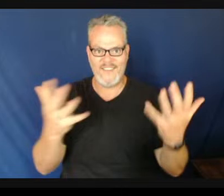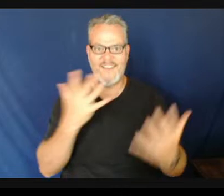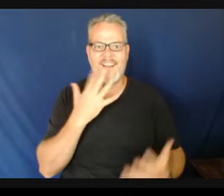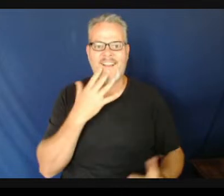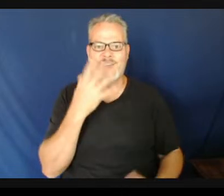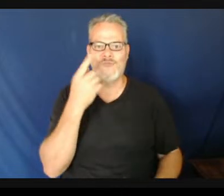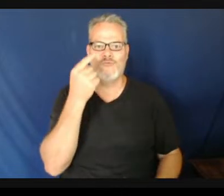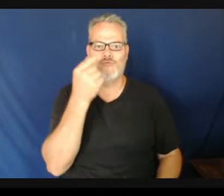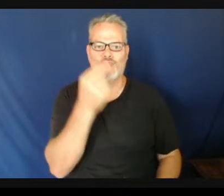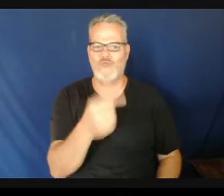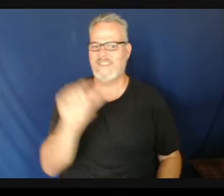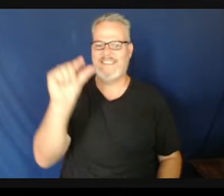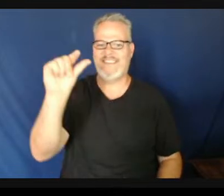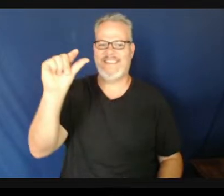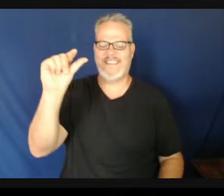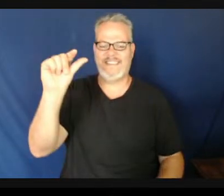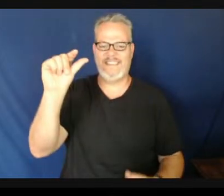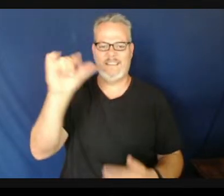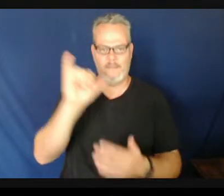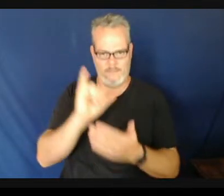monitoring sites that are displayed here.